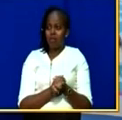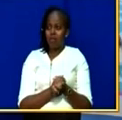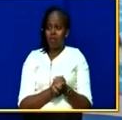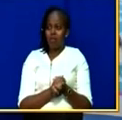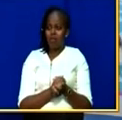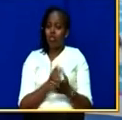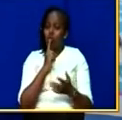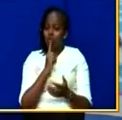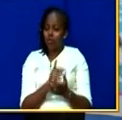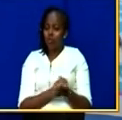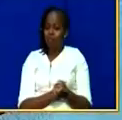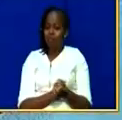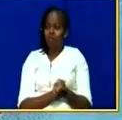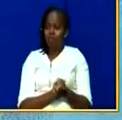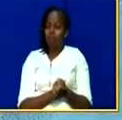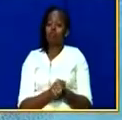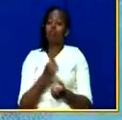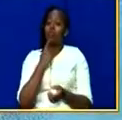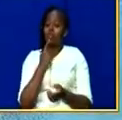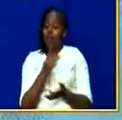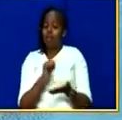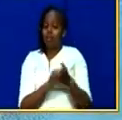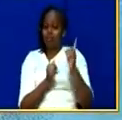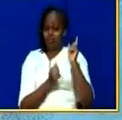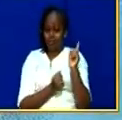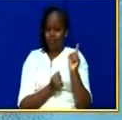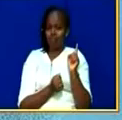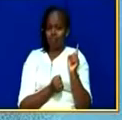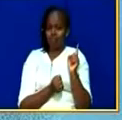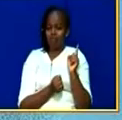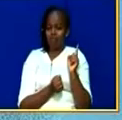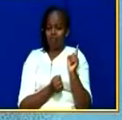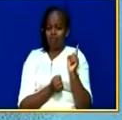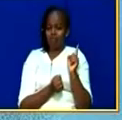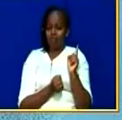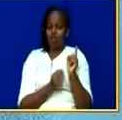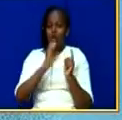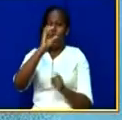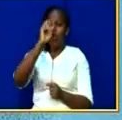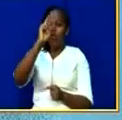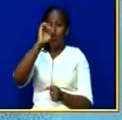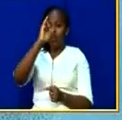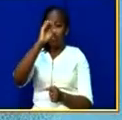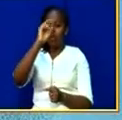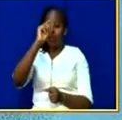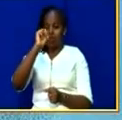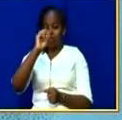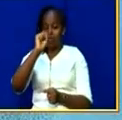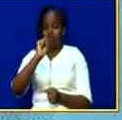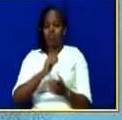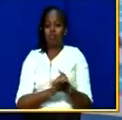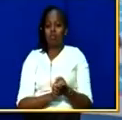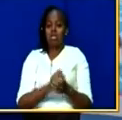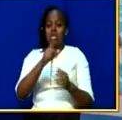My goodness. So you're saying this is onion seed. That is a 10-gram